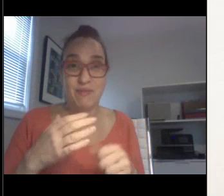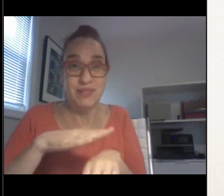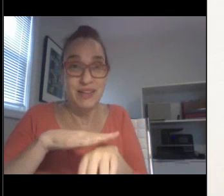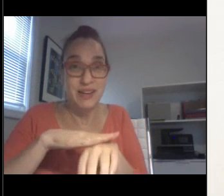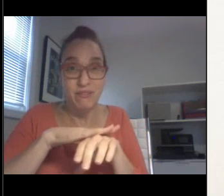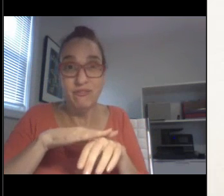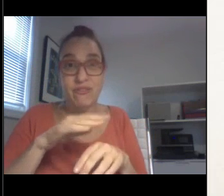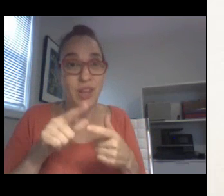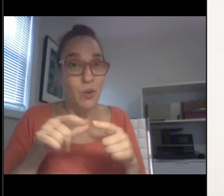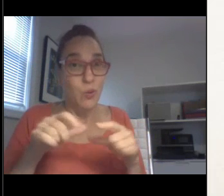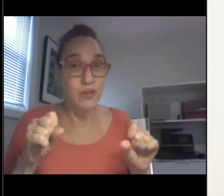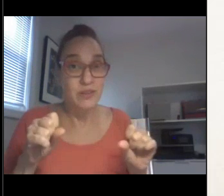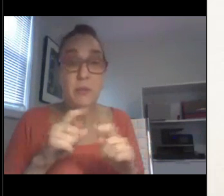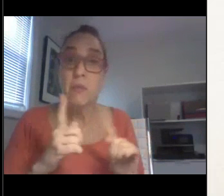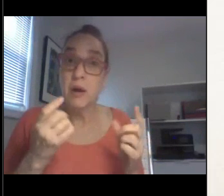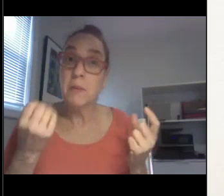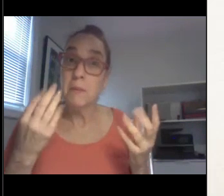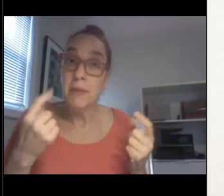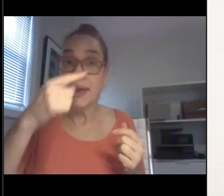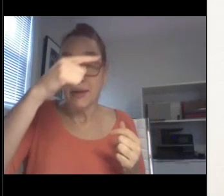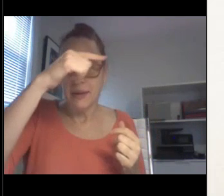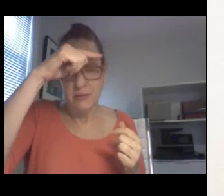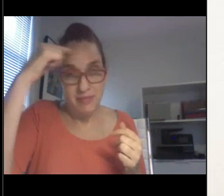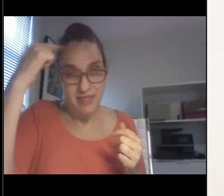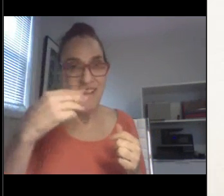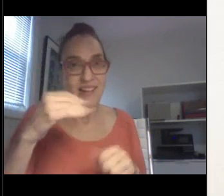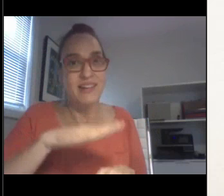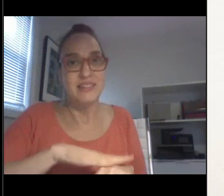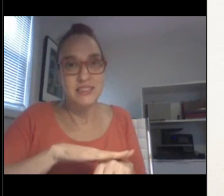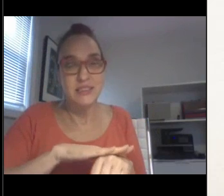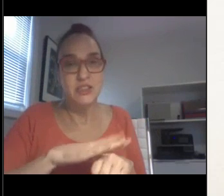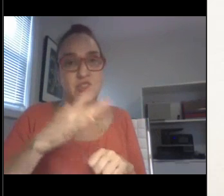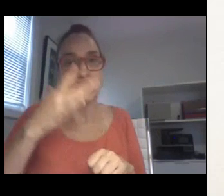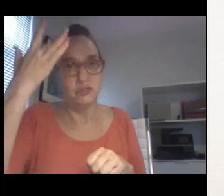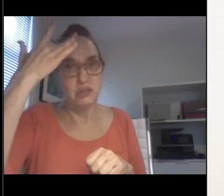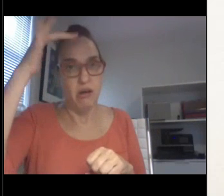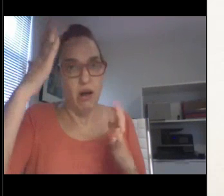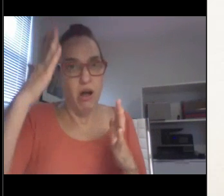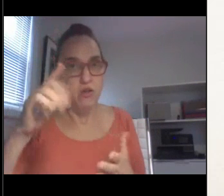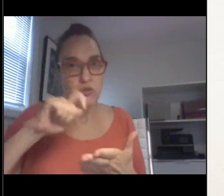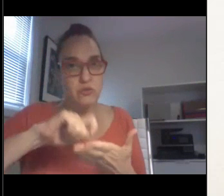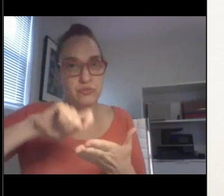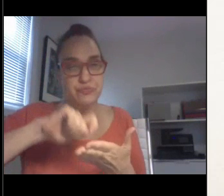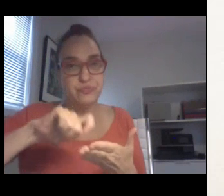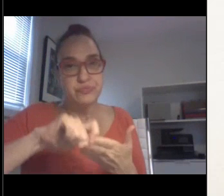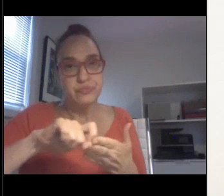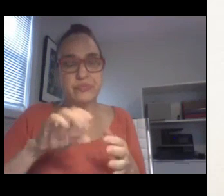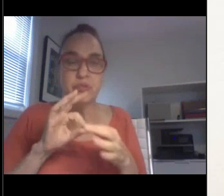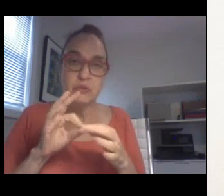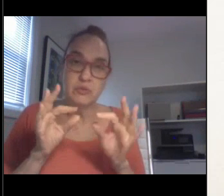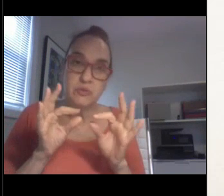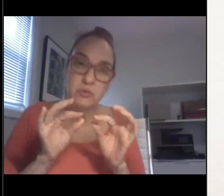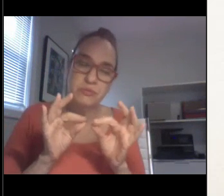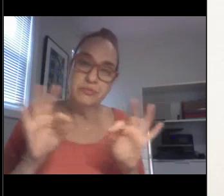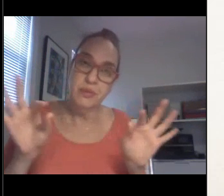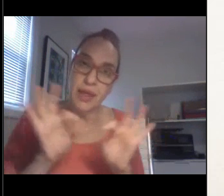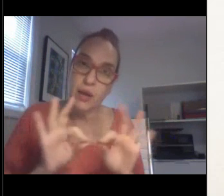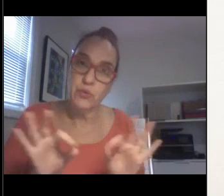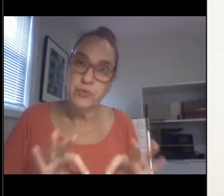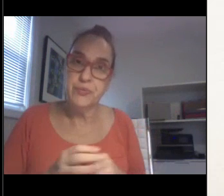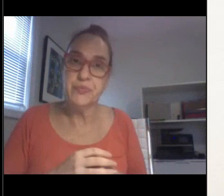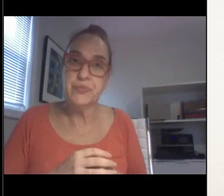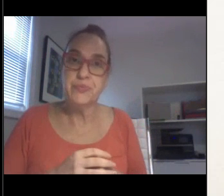are many Black and Indigenous scholars of language. This is interesting because